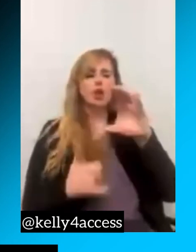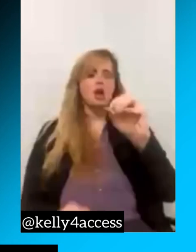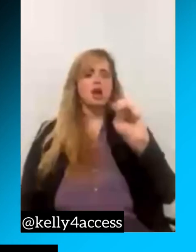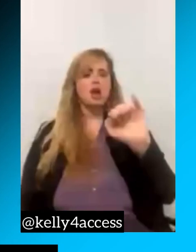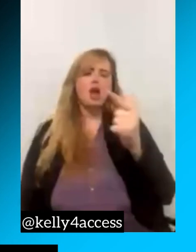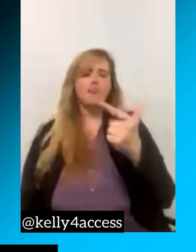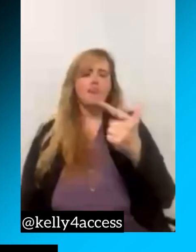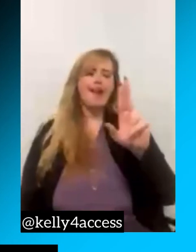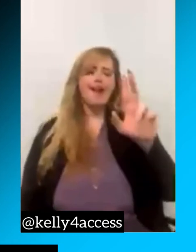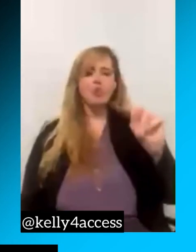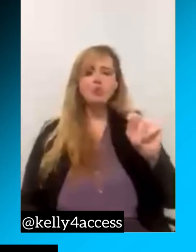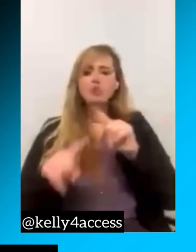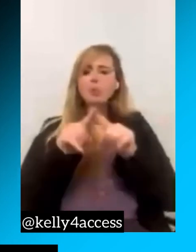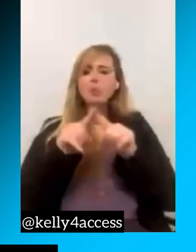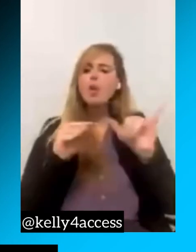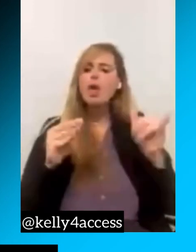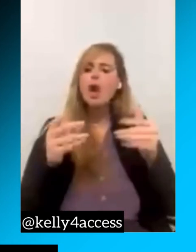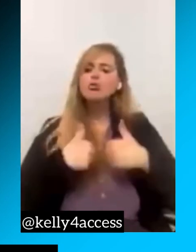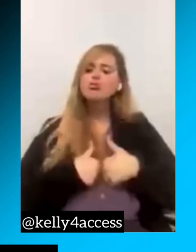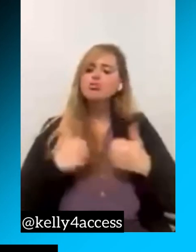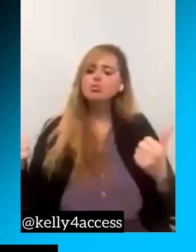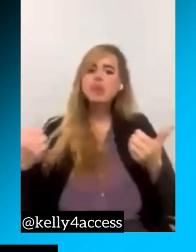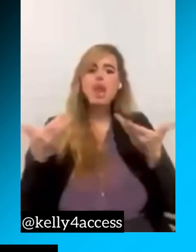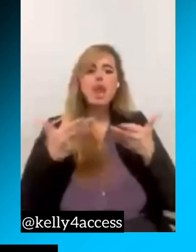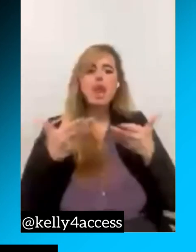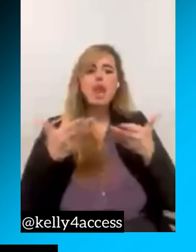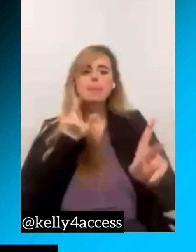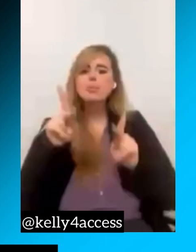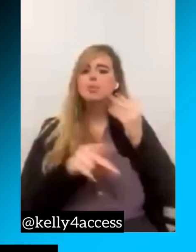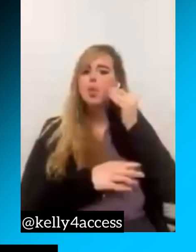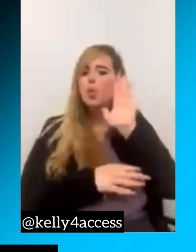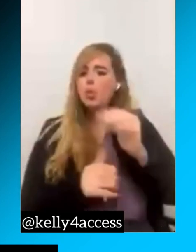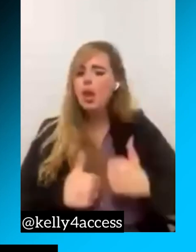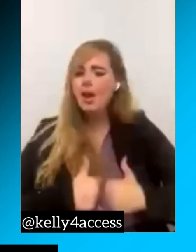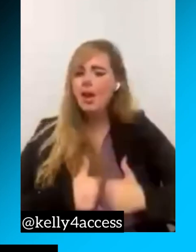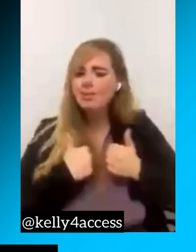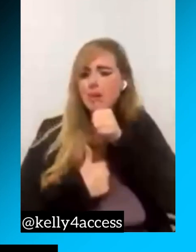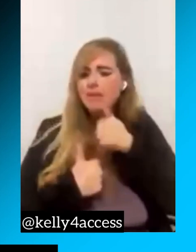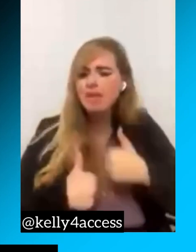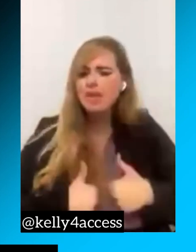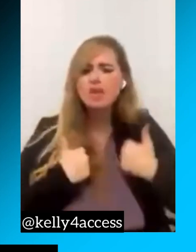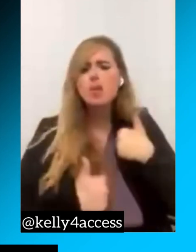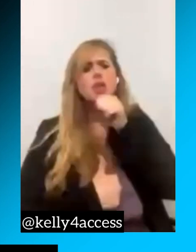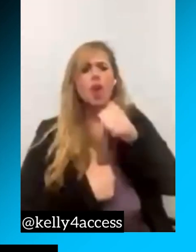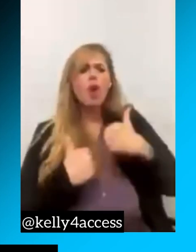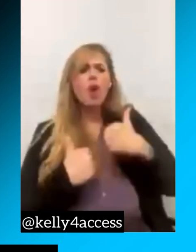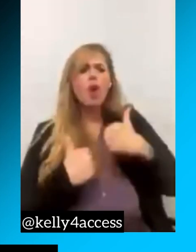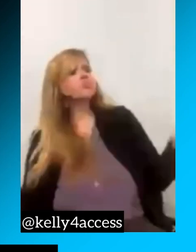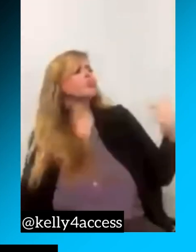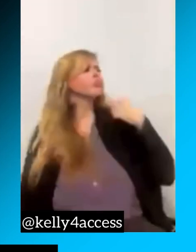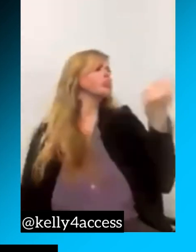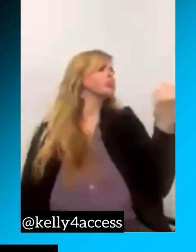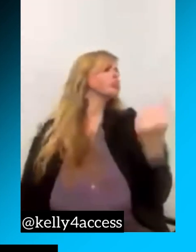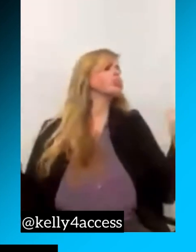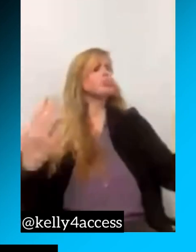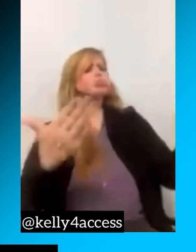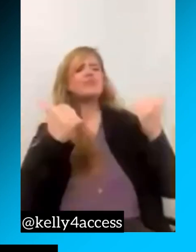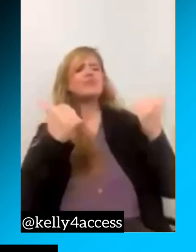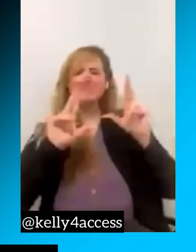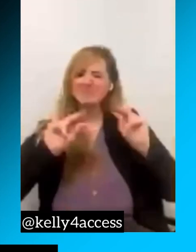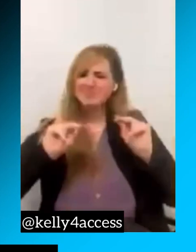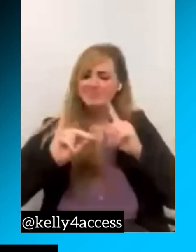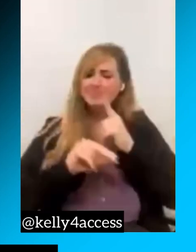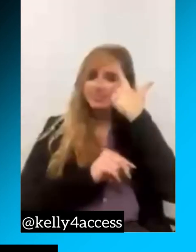more intimate way. And we don't allow just anyone in. So it's up to you who you allow into that aspect of your